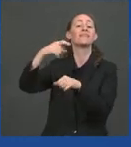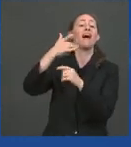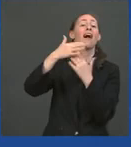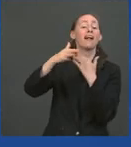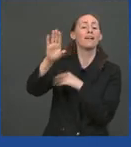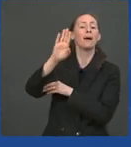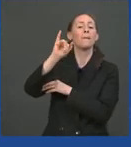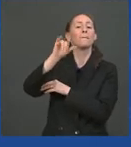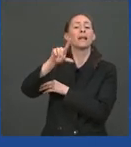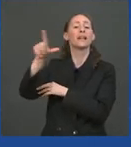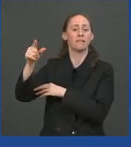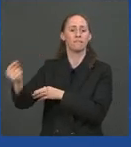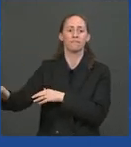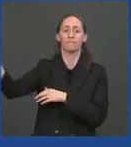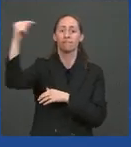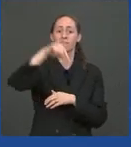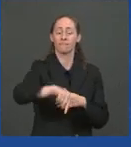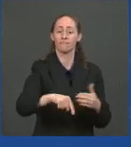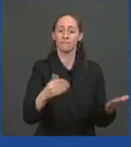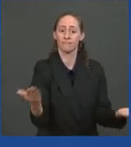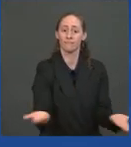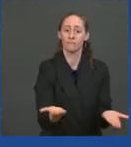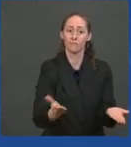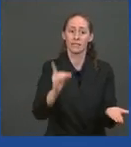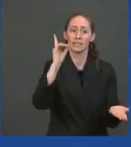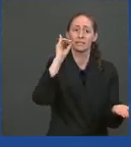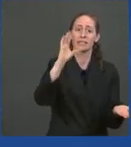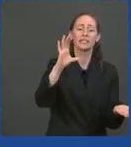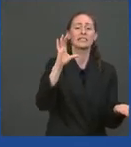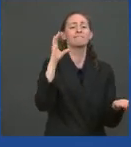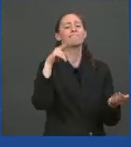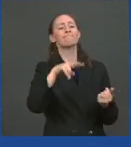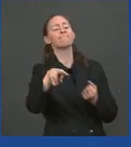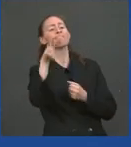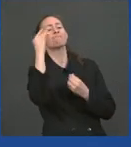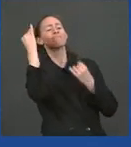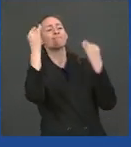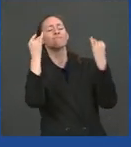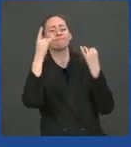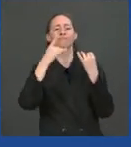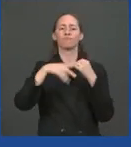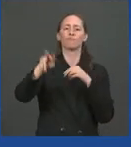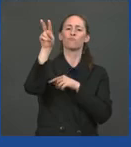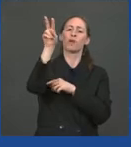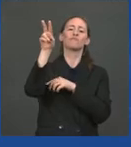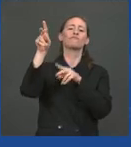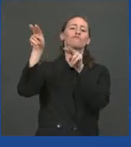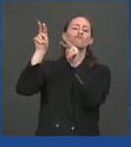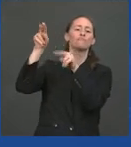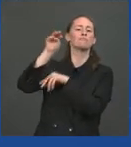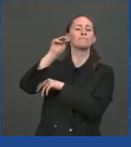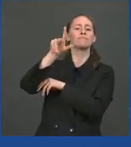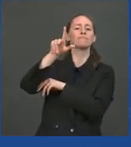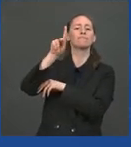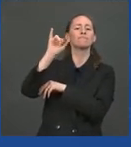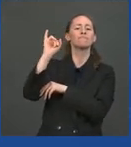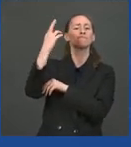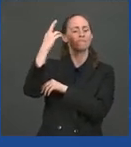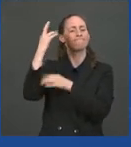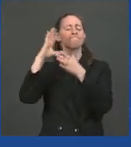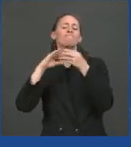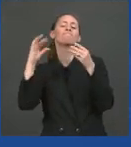steps of the Lincoln Memorial to hear Dr. King and his speech on I Have a Dream from the whole